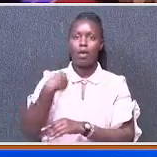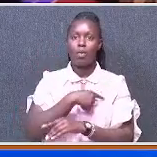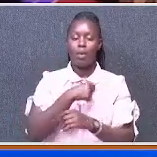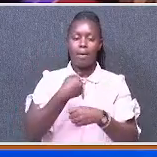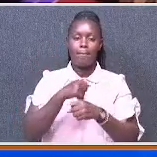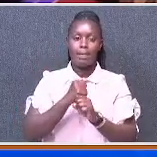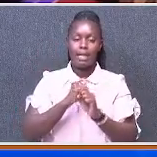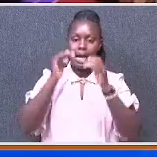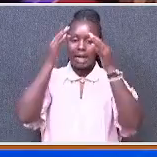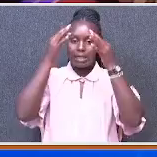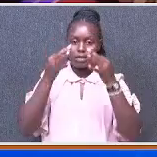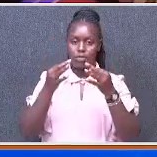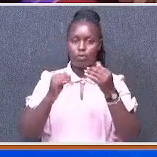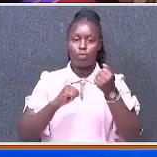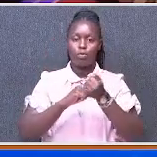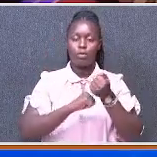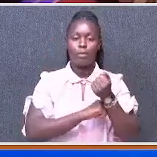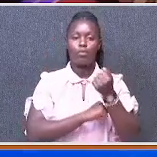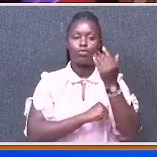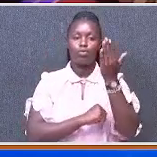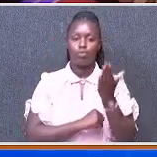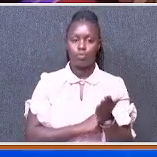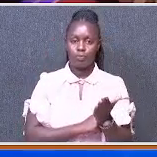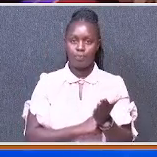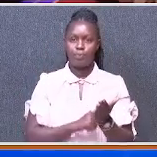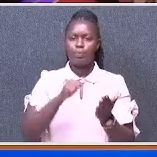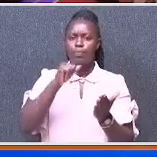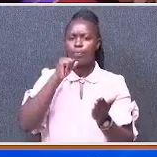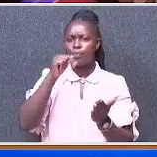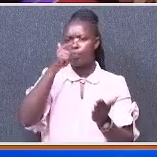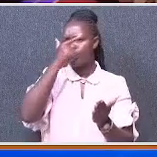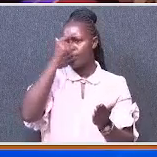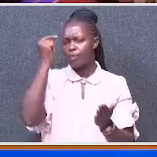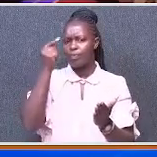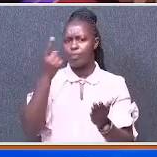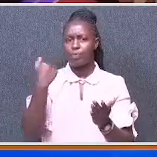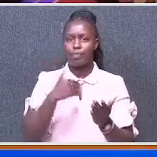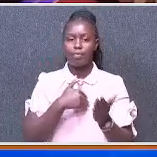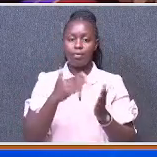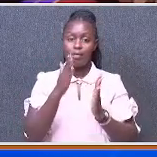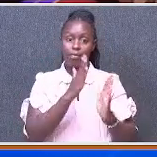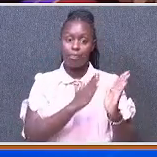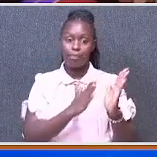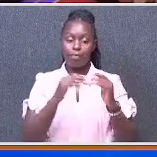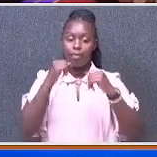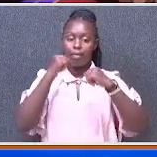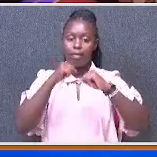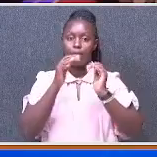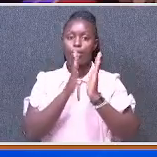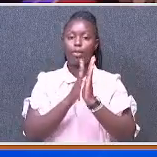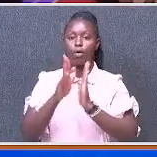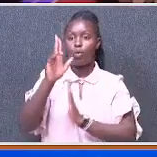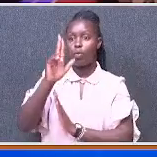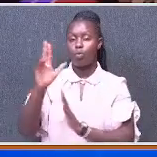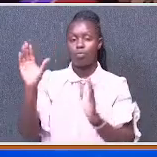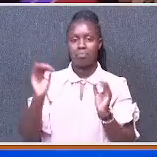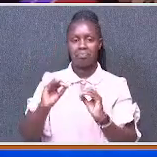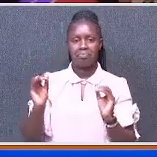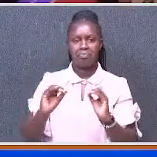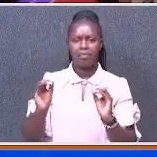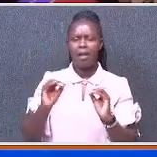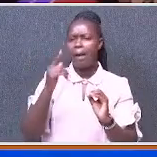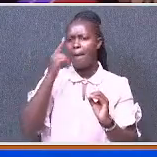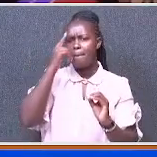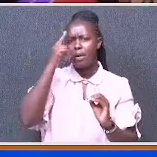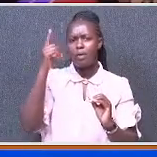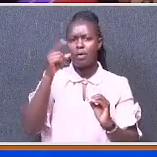decision to support you, not because you had an arrangement with Uhuru Kenyatta, no. Not because you are